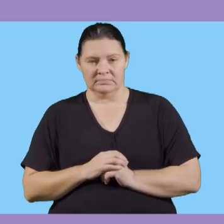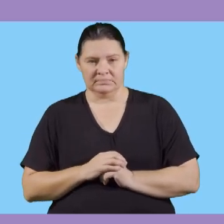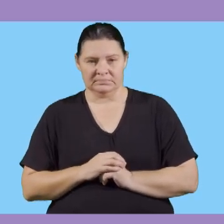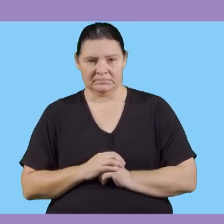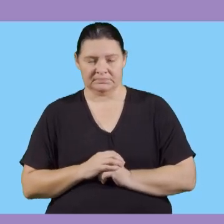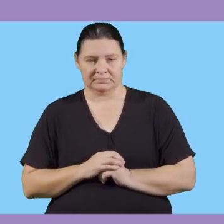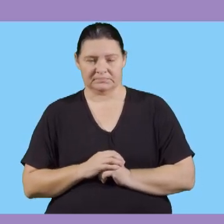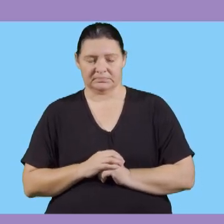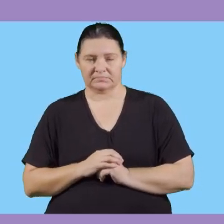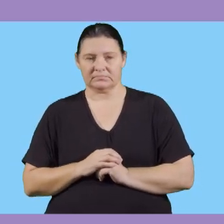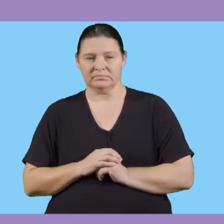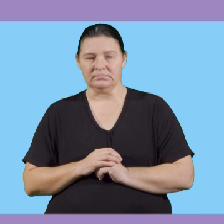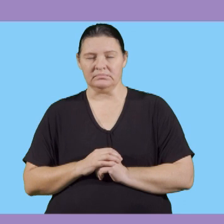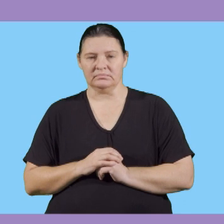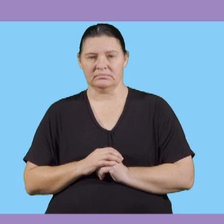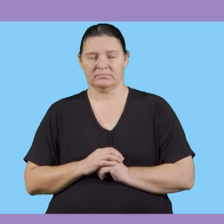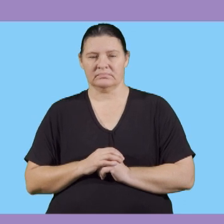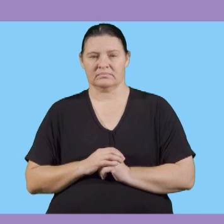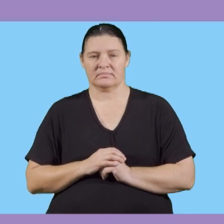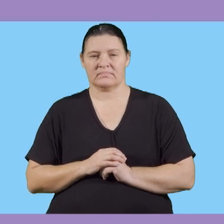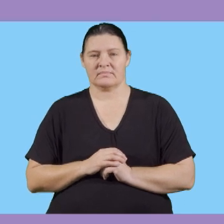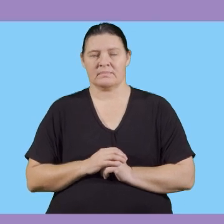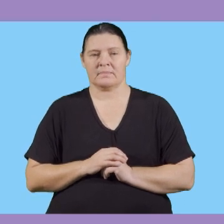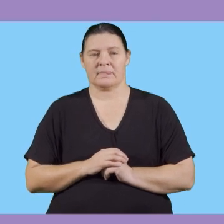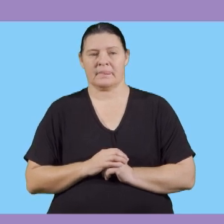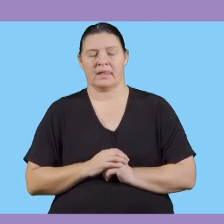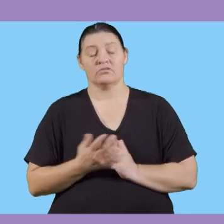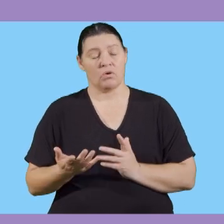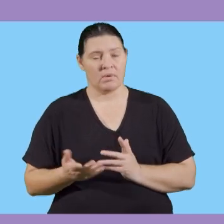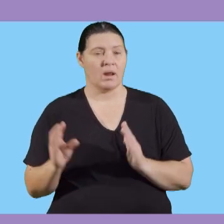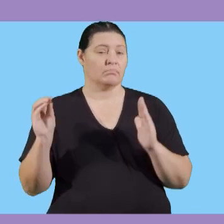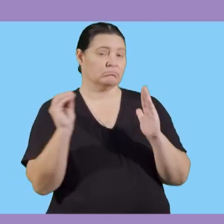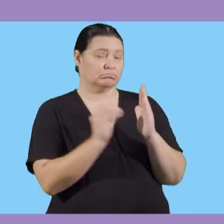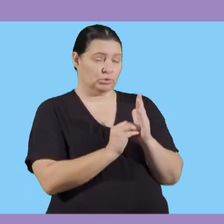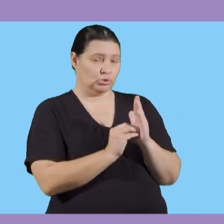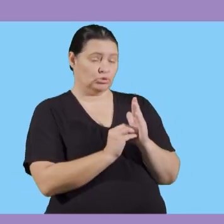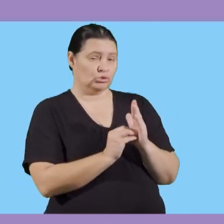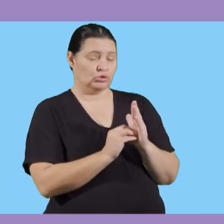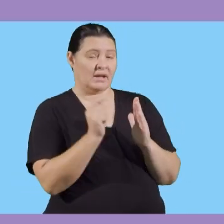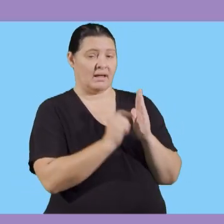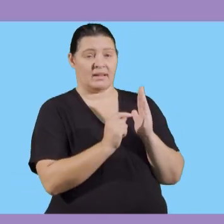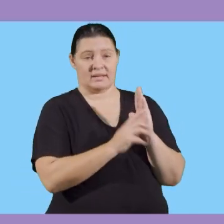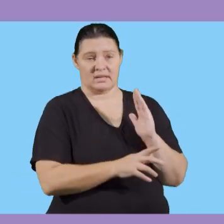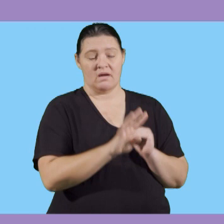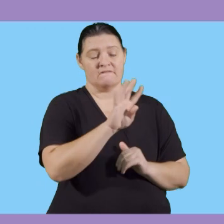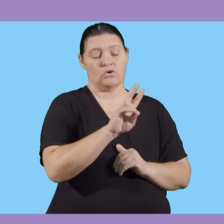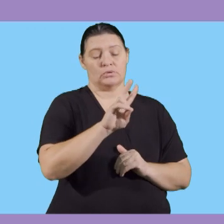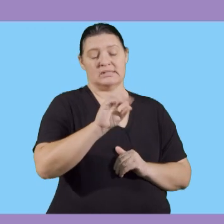as 105 kilometers per hour. If you punch that into your